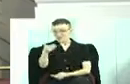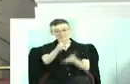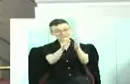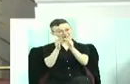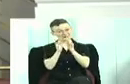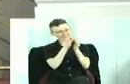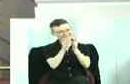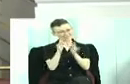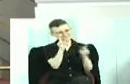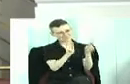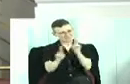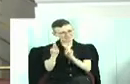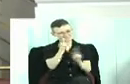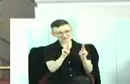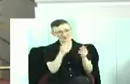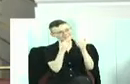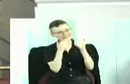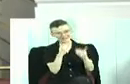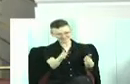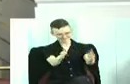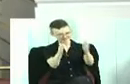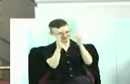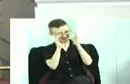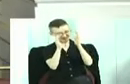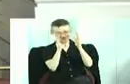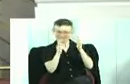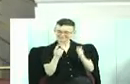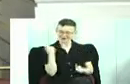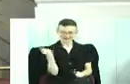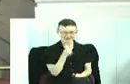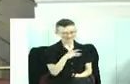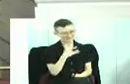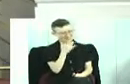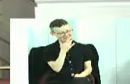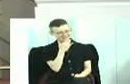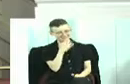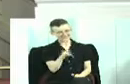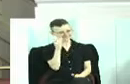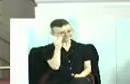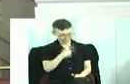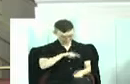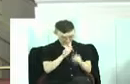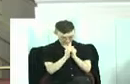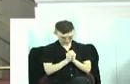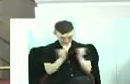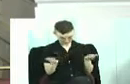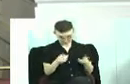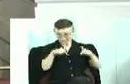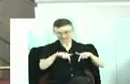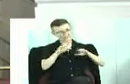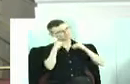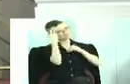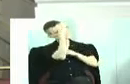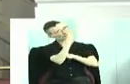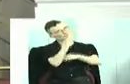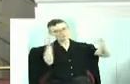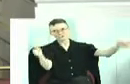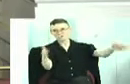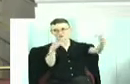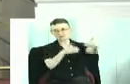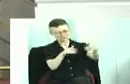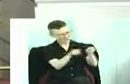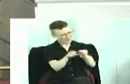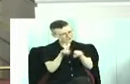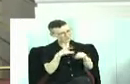from around the world. Thank you for tuning in. It is always a joy and a blessing to know that as we worship here in this incredible space, that we are also